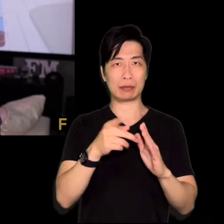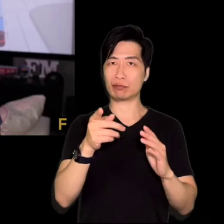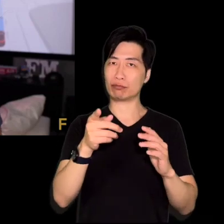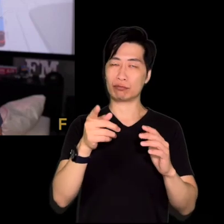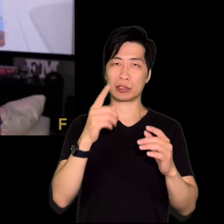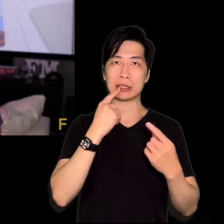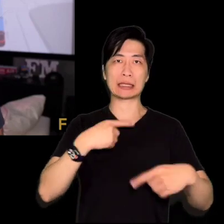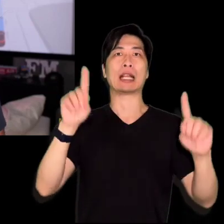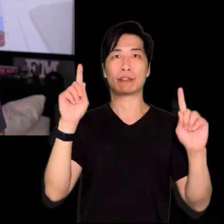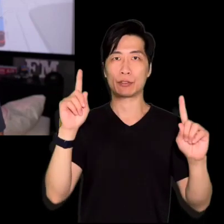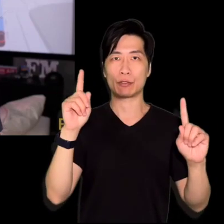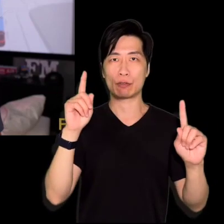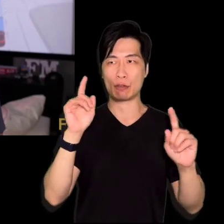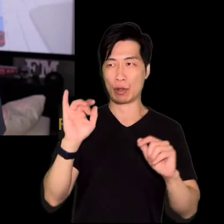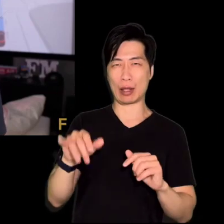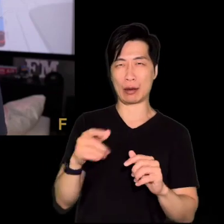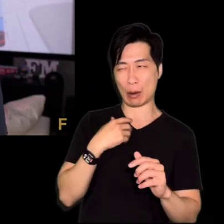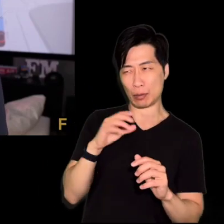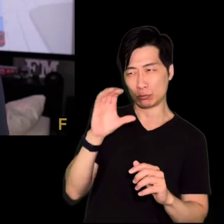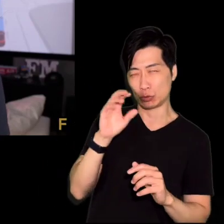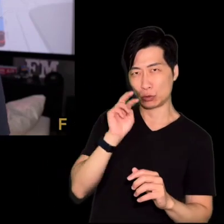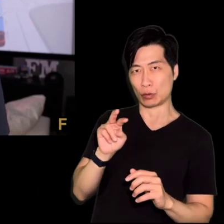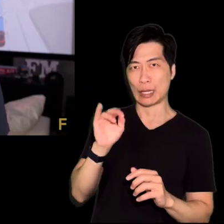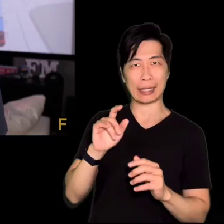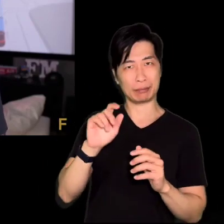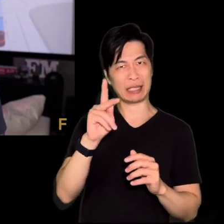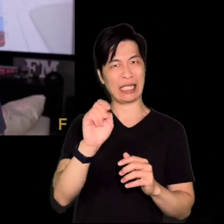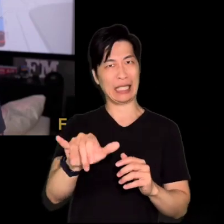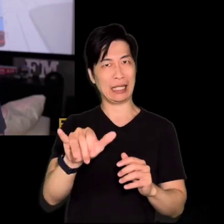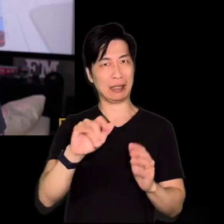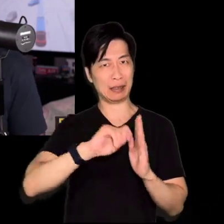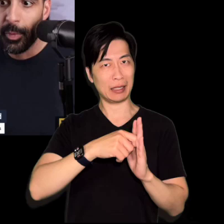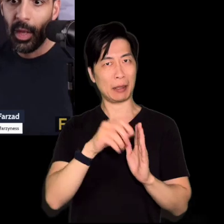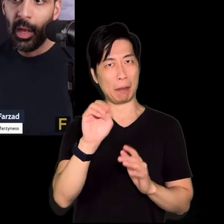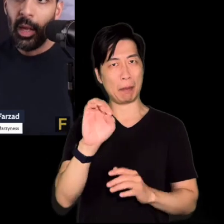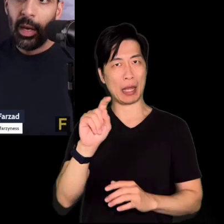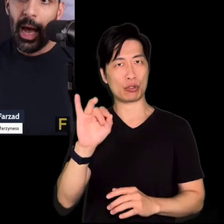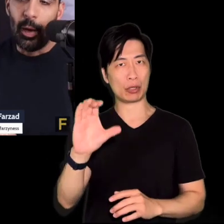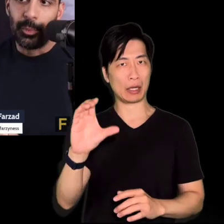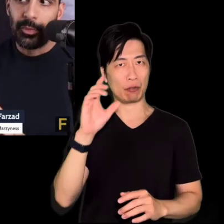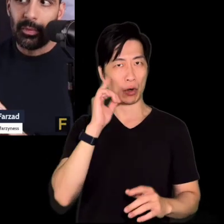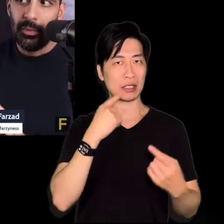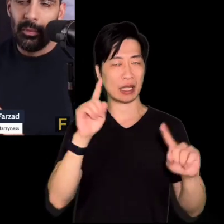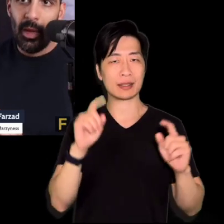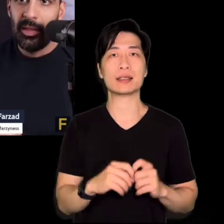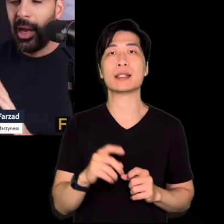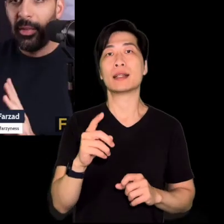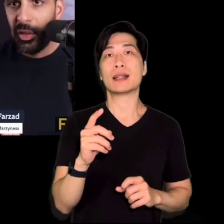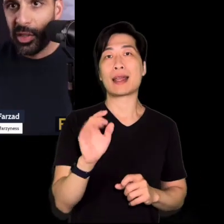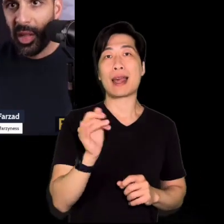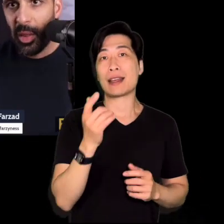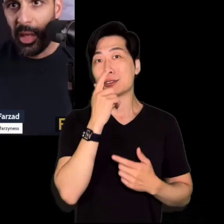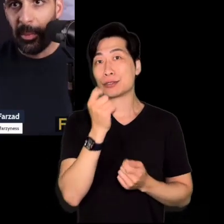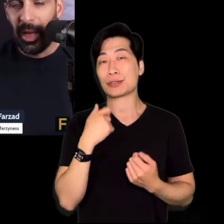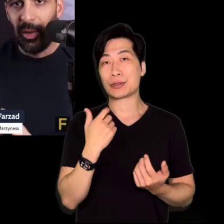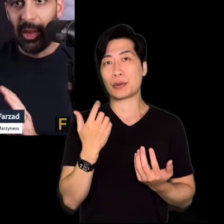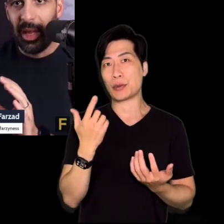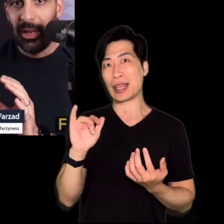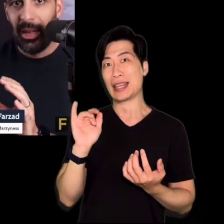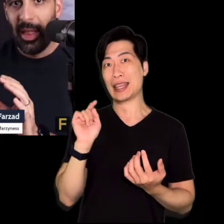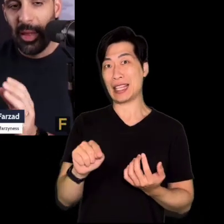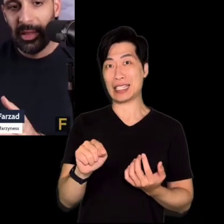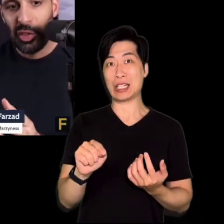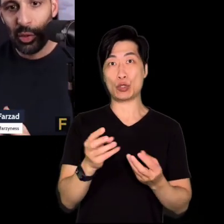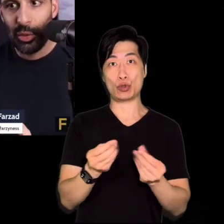this is complete, in my opinion. So that's what I'm looking for very, very, very, very hard. Now, it's kind of interesting to think about